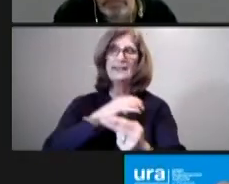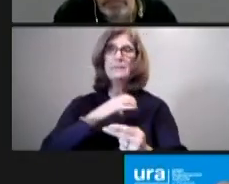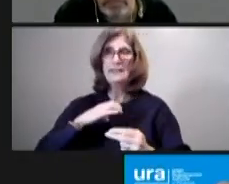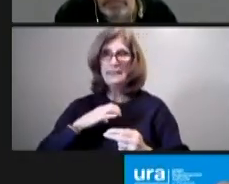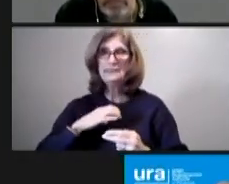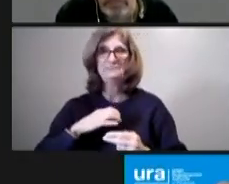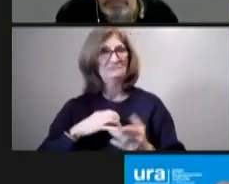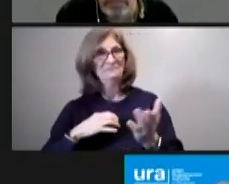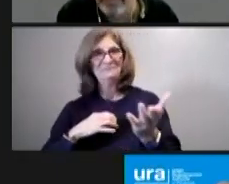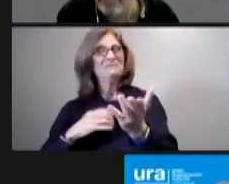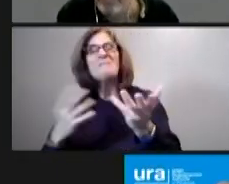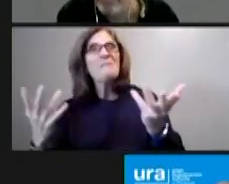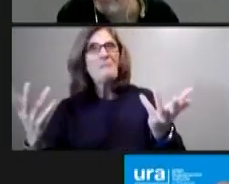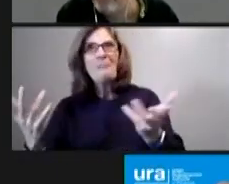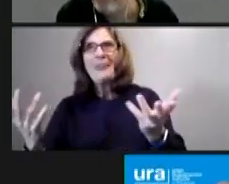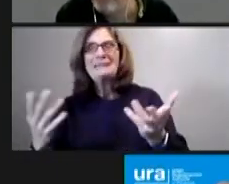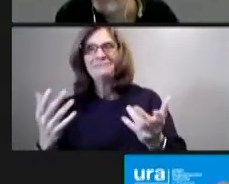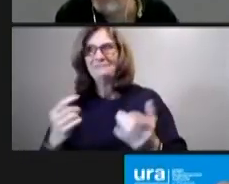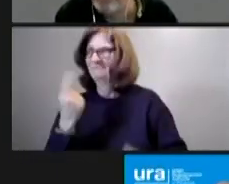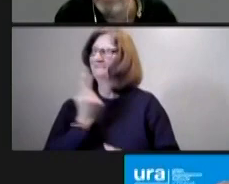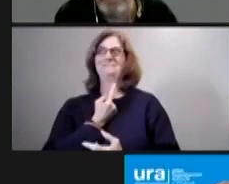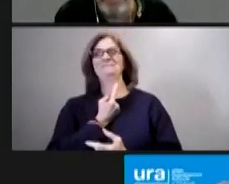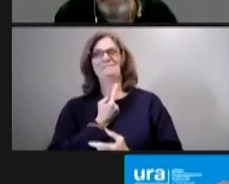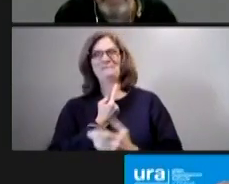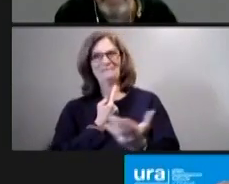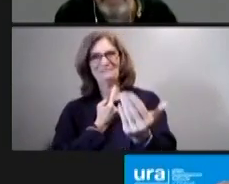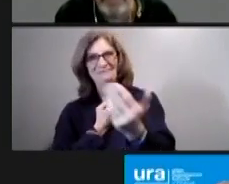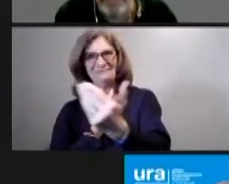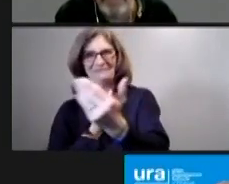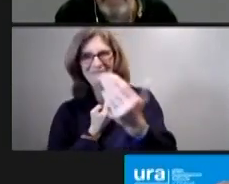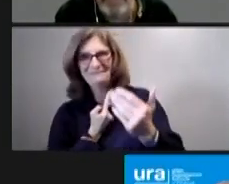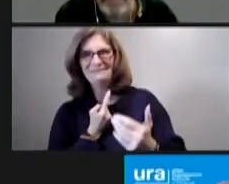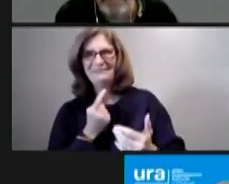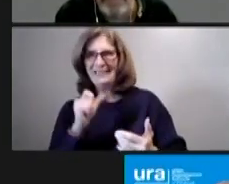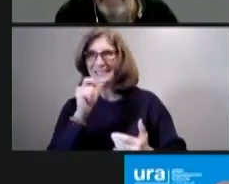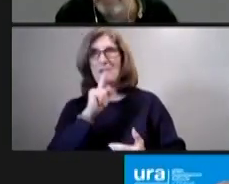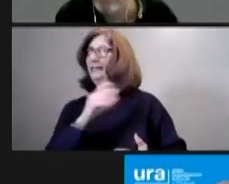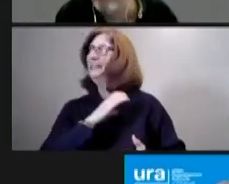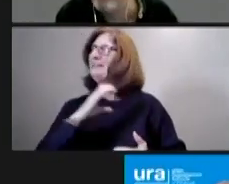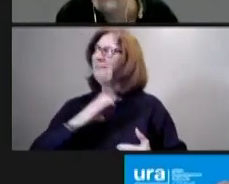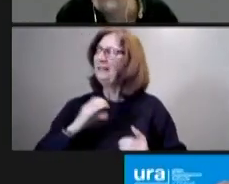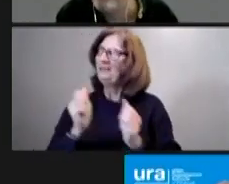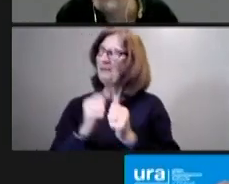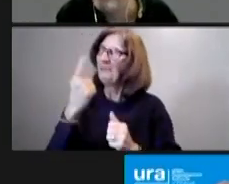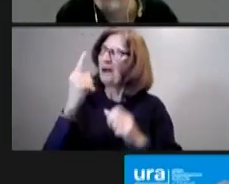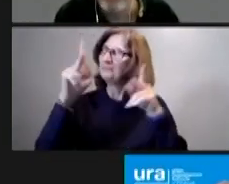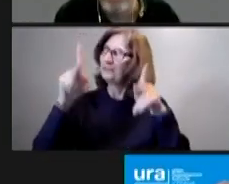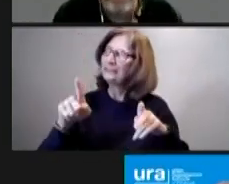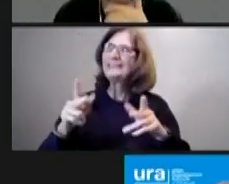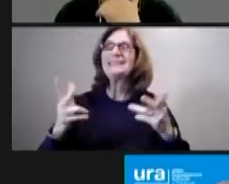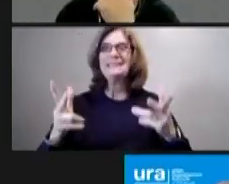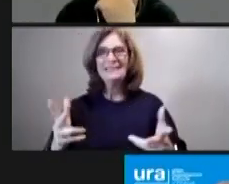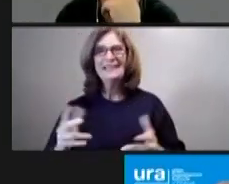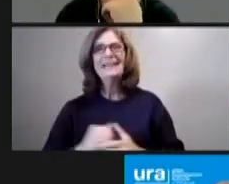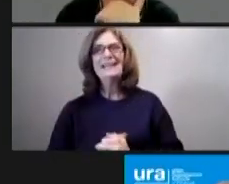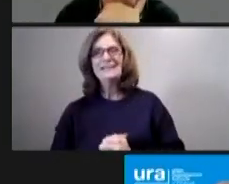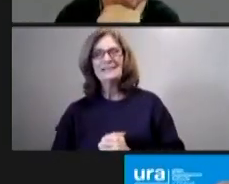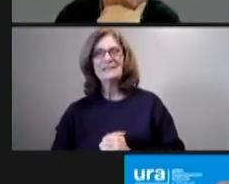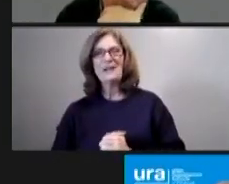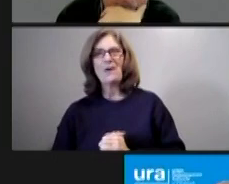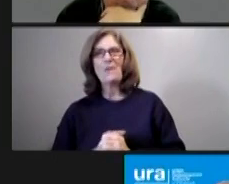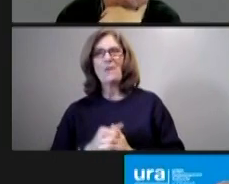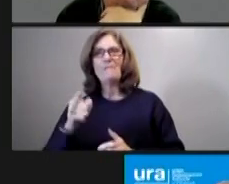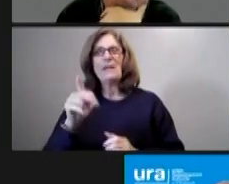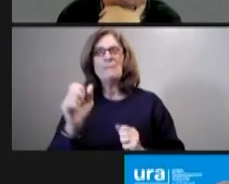Somebody join me. It's not necessarily a committee if it's just one person. There's that. But again, let me pull up